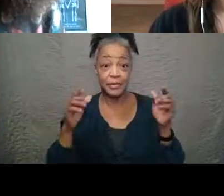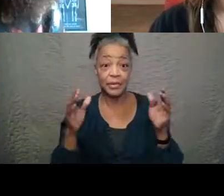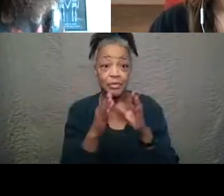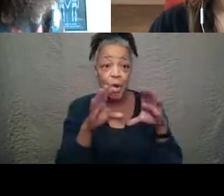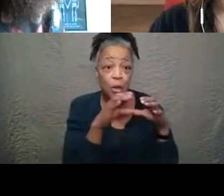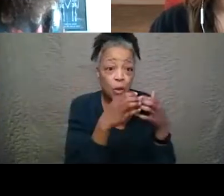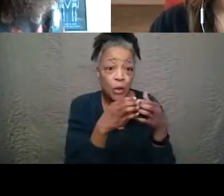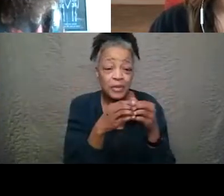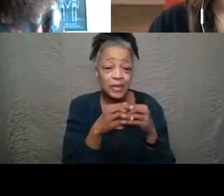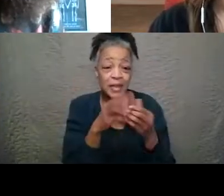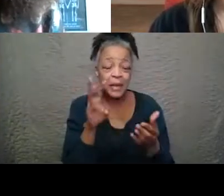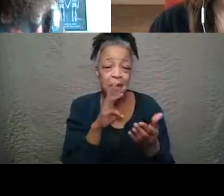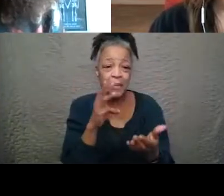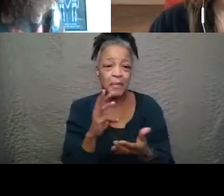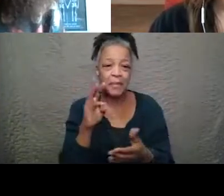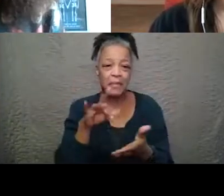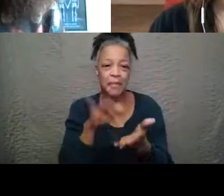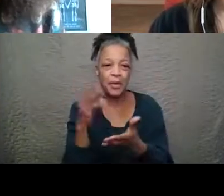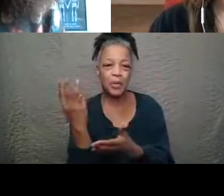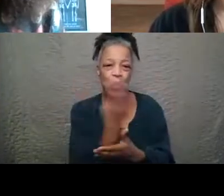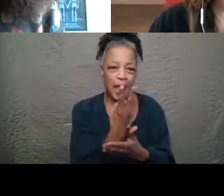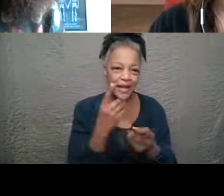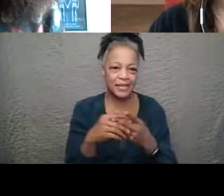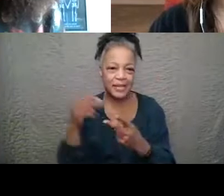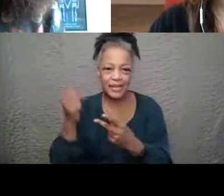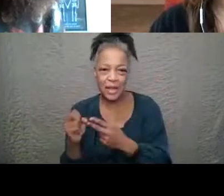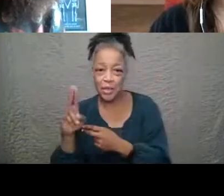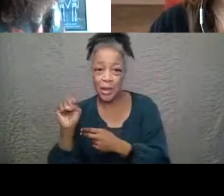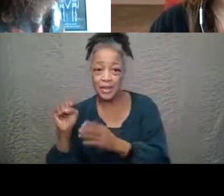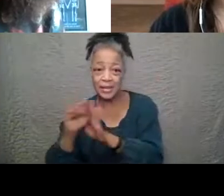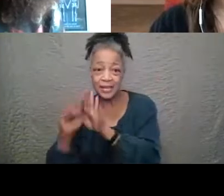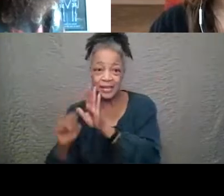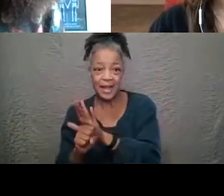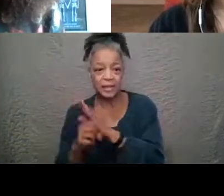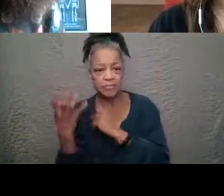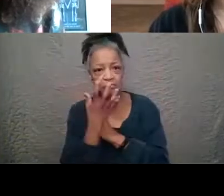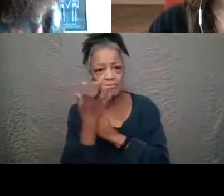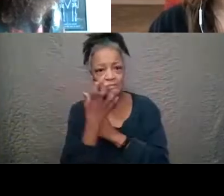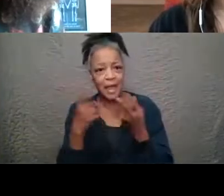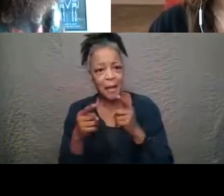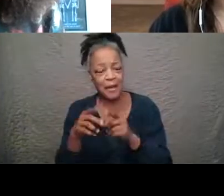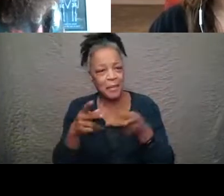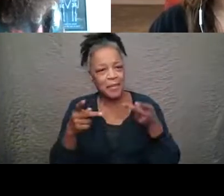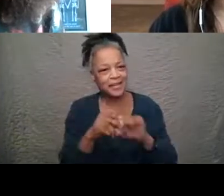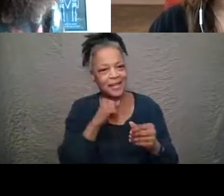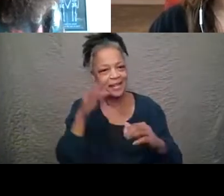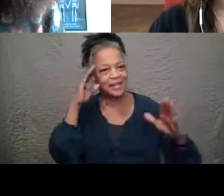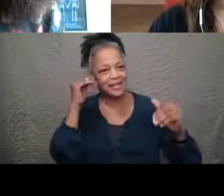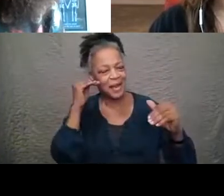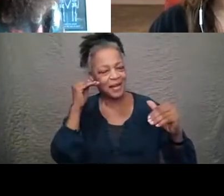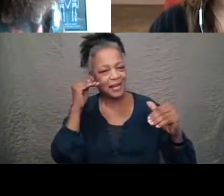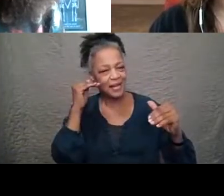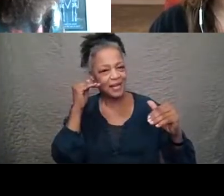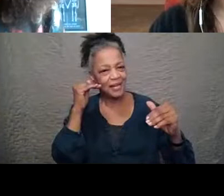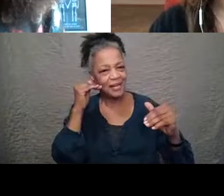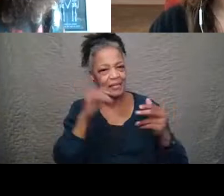of the Midwest, in Southern US states. And then the other thing I really wanted